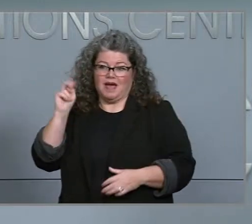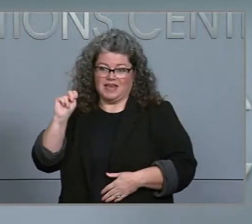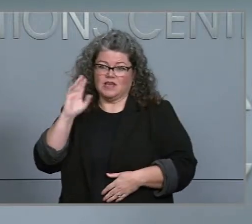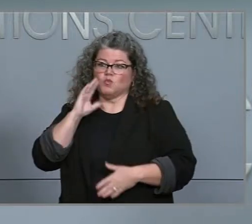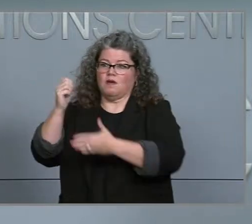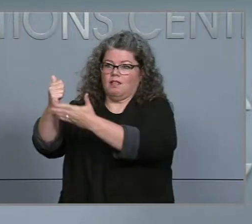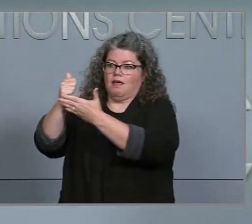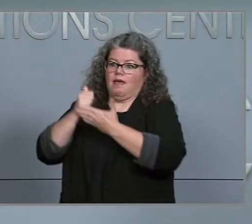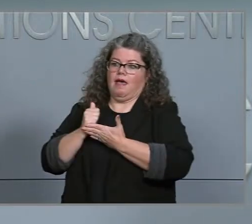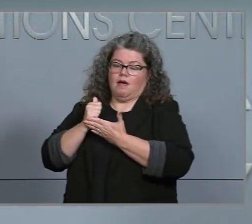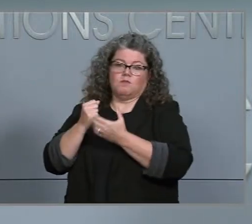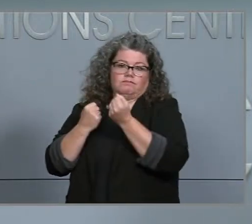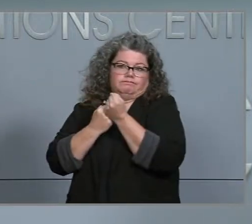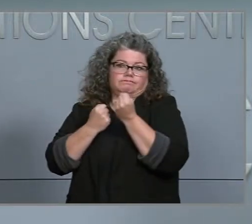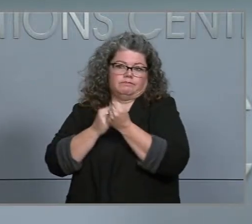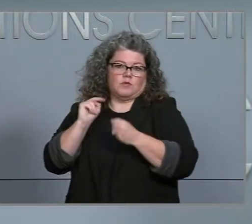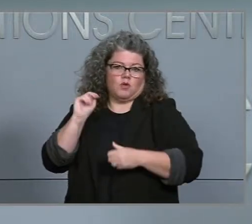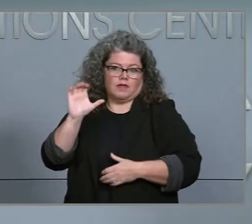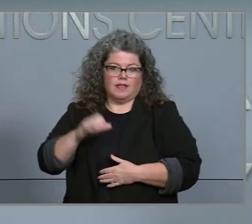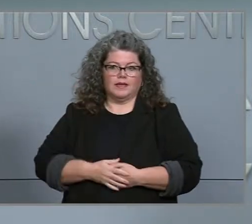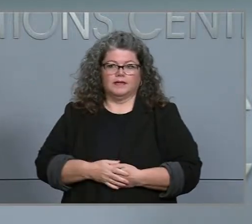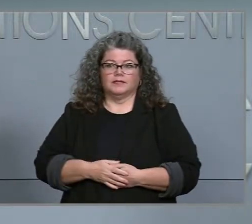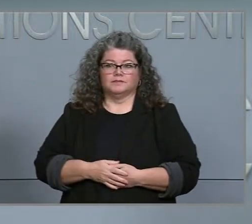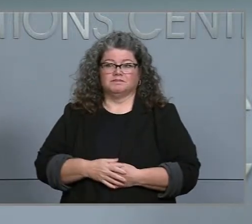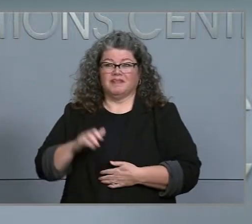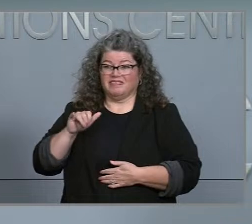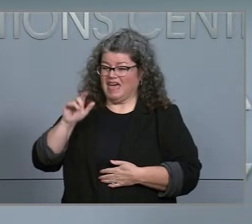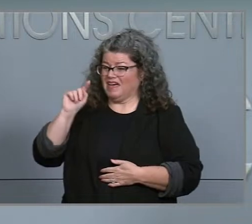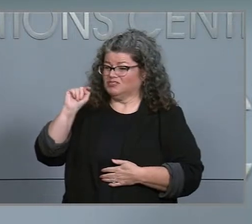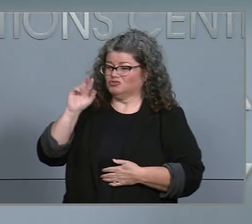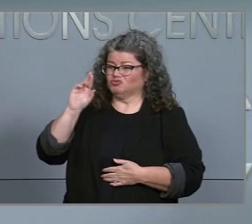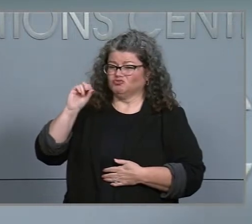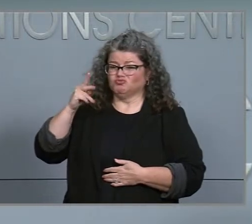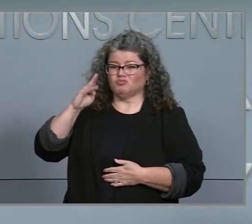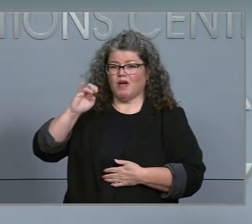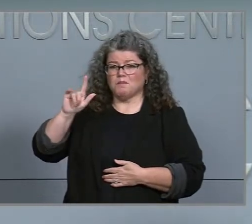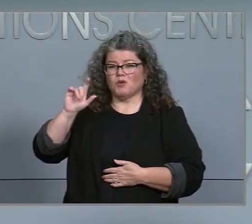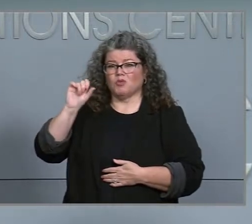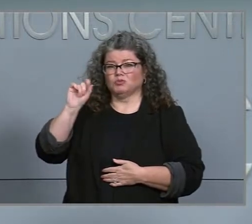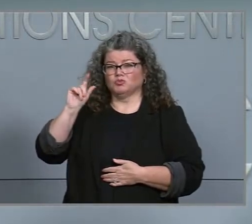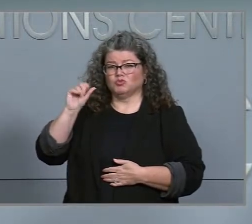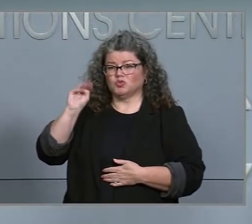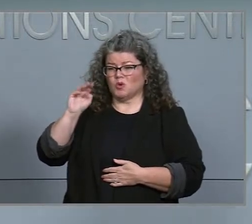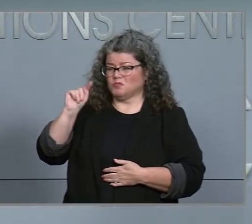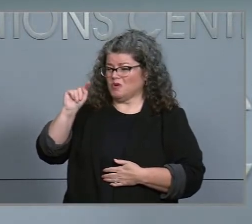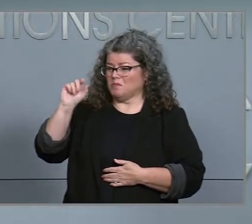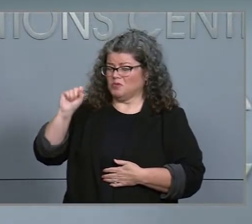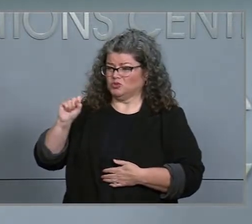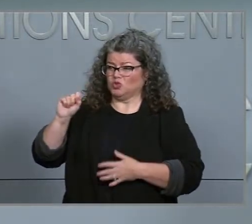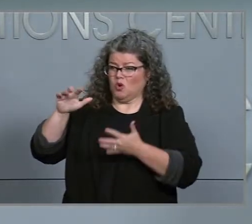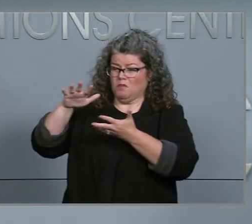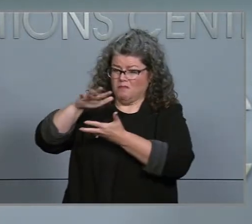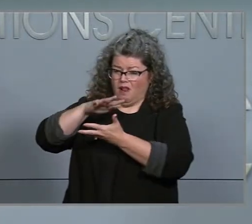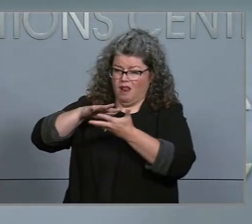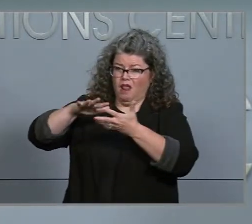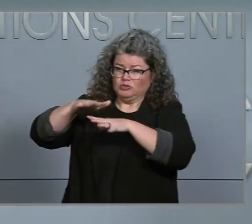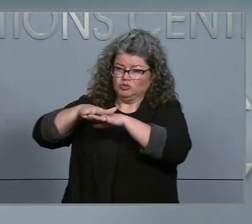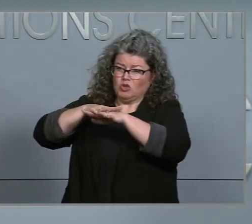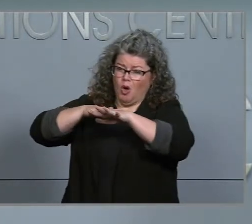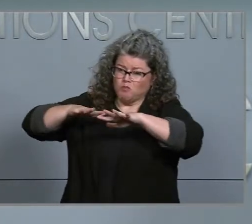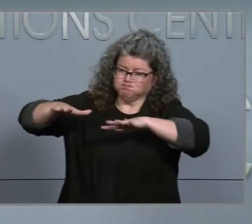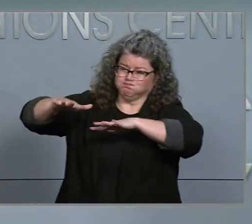Carolina. A slow-moving tropical storm can sometimes be even more deadly than a quick-moving